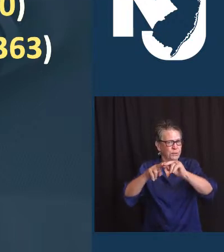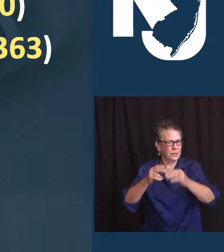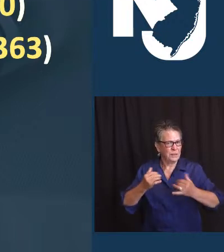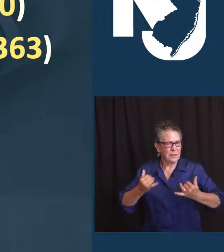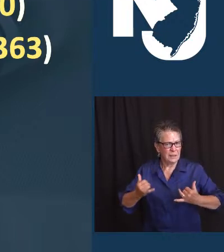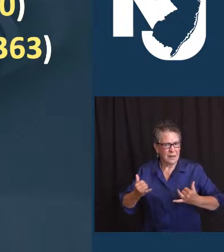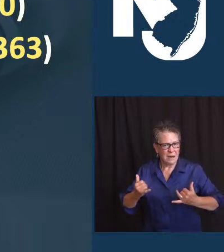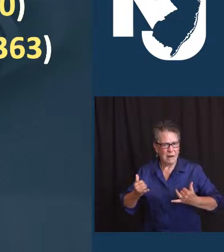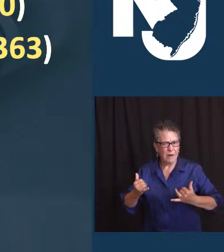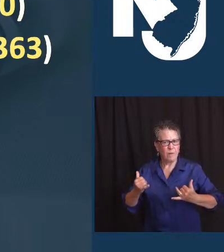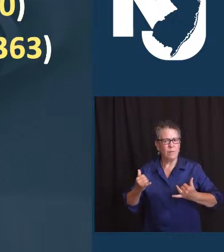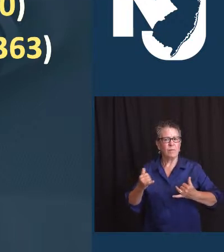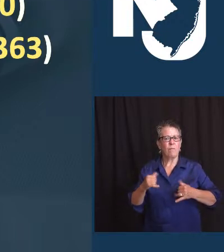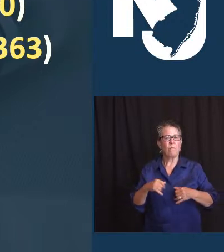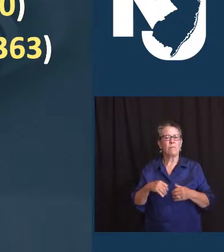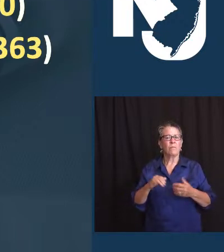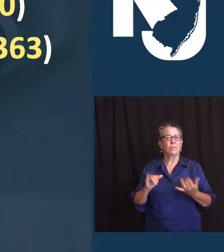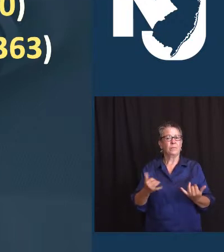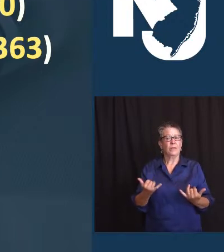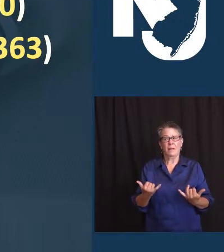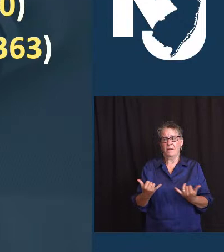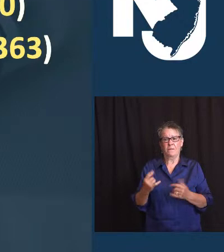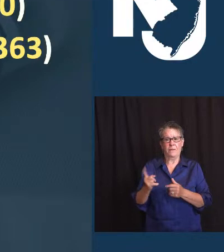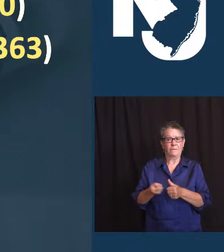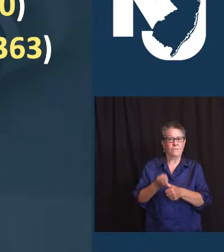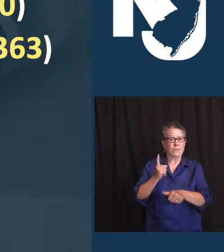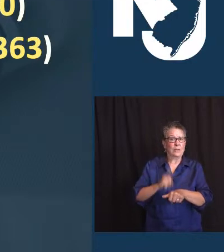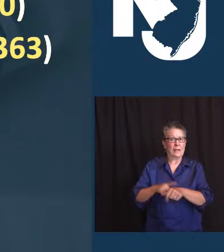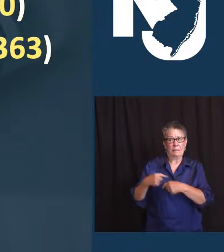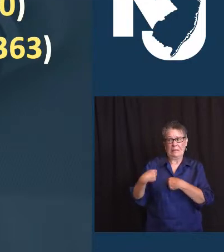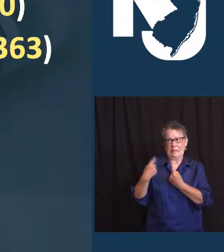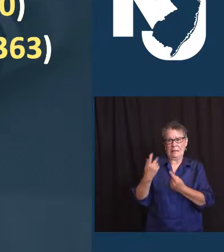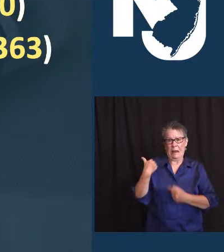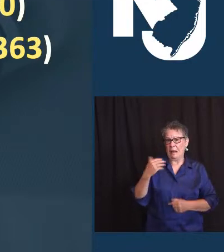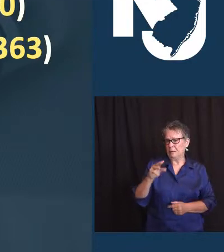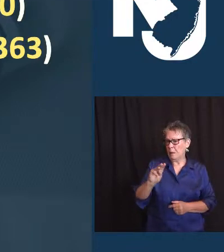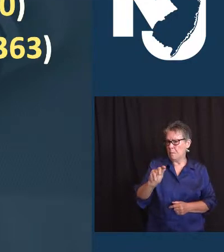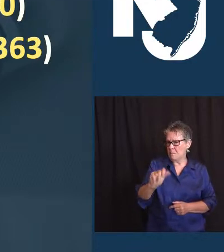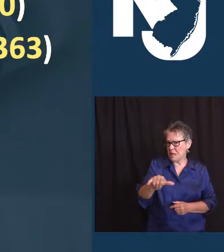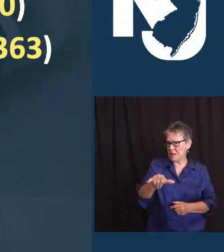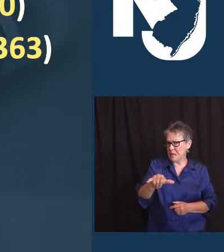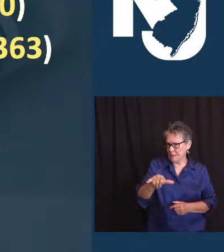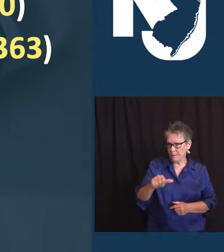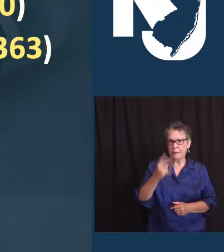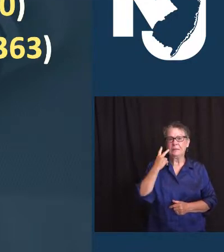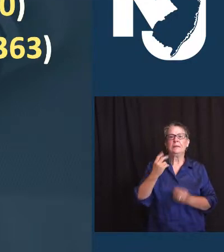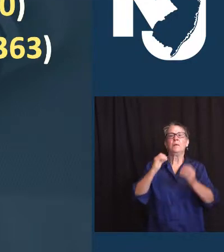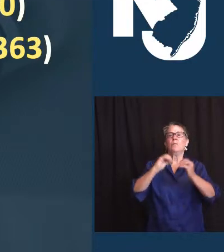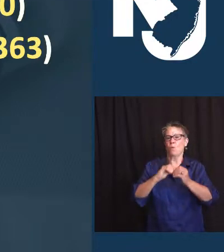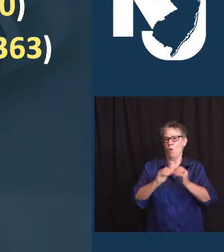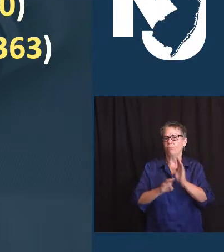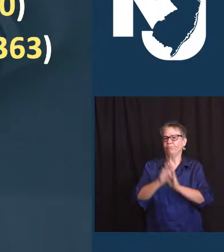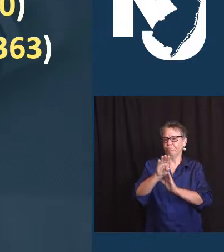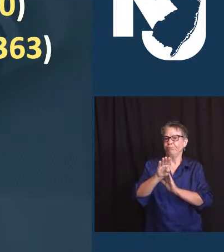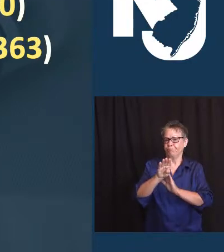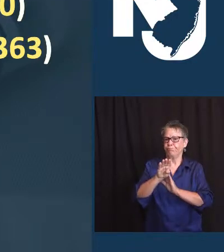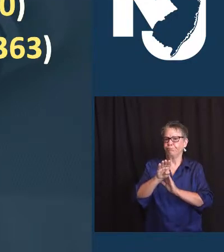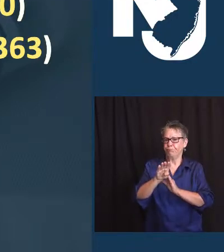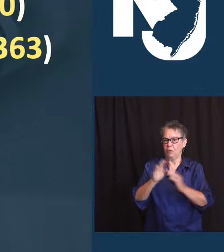time, in fact, since mid-May that we are adding this many cases a day. Throughout the past week, we added